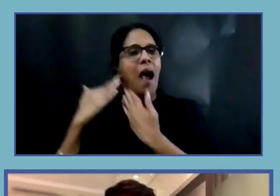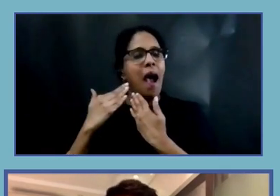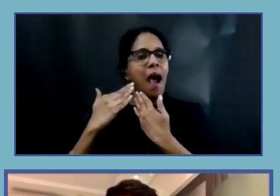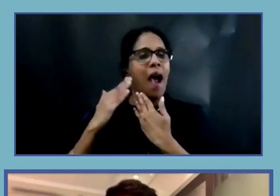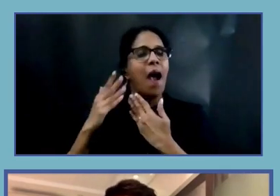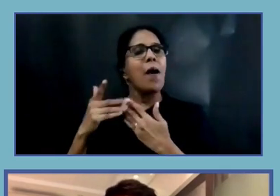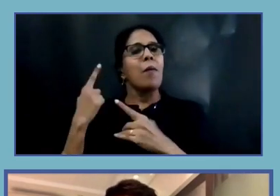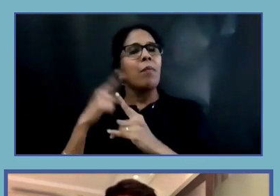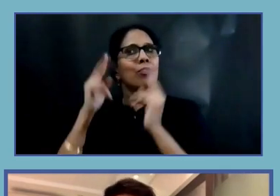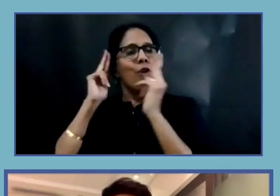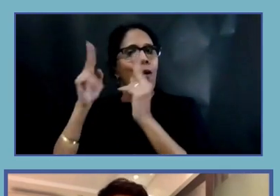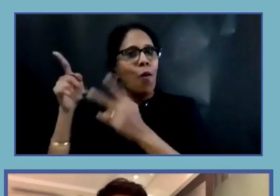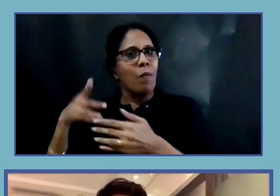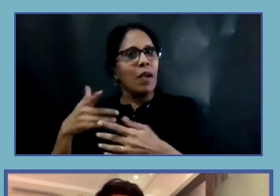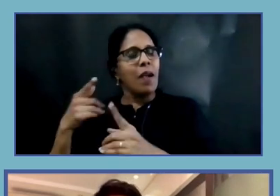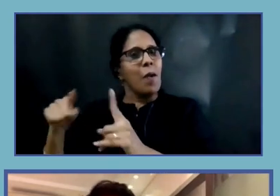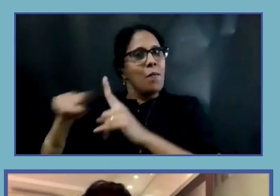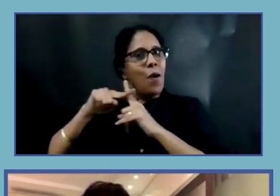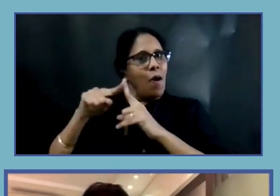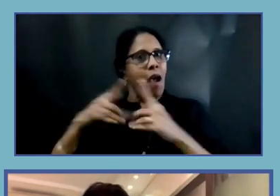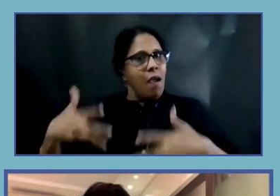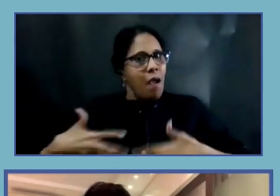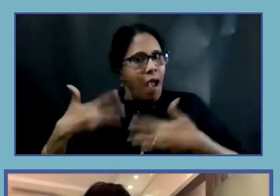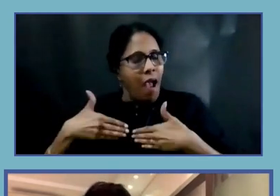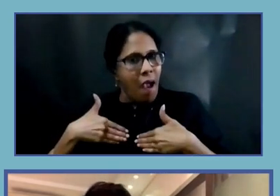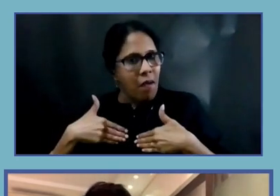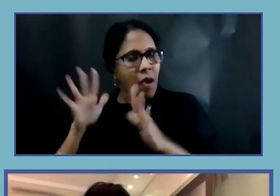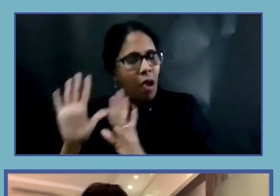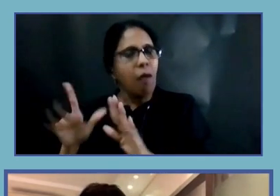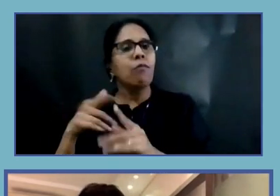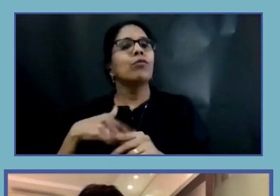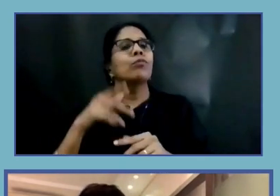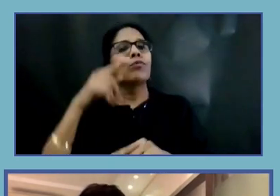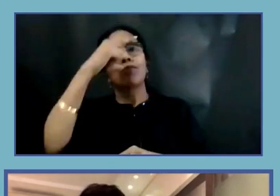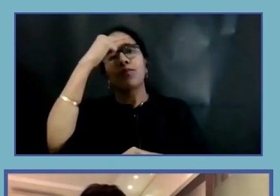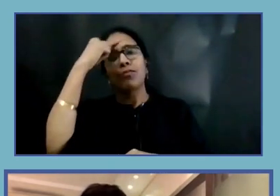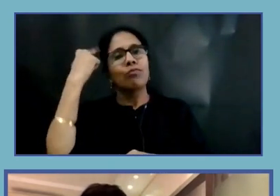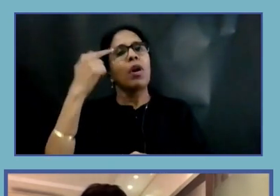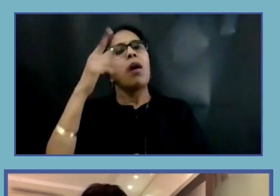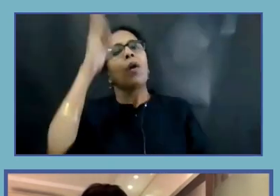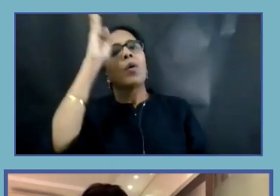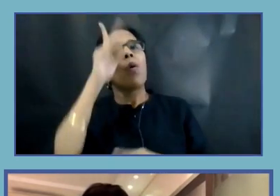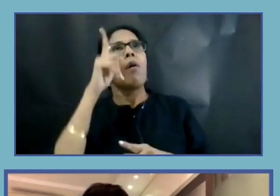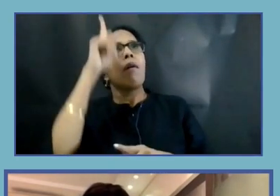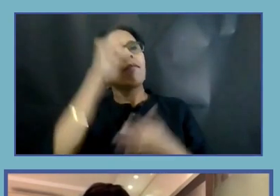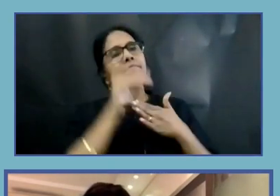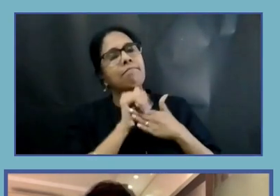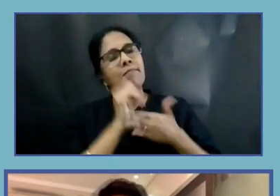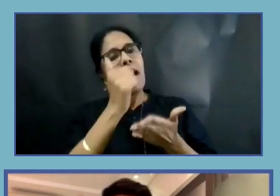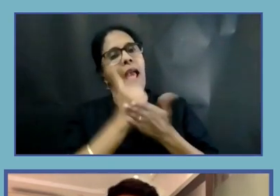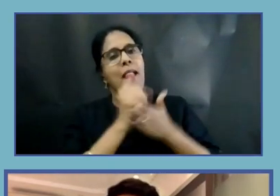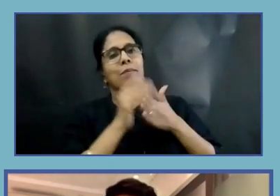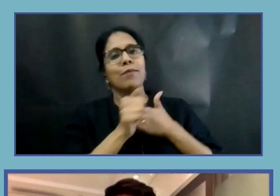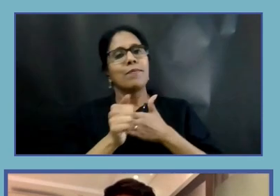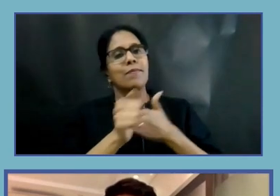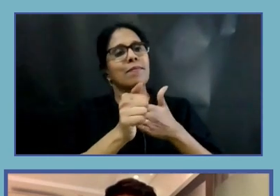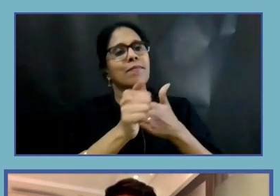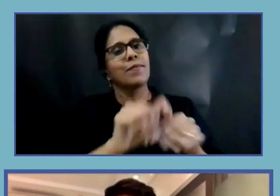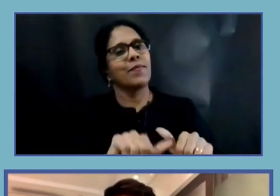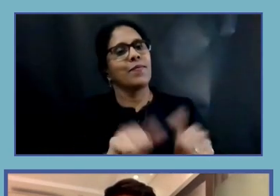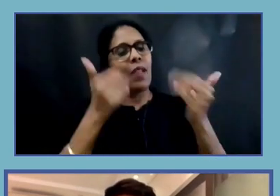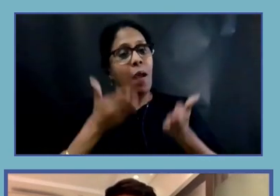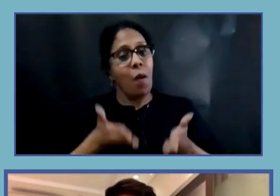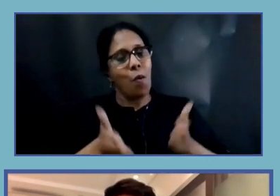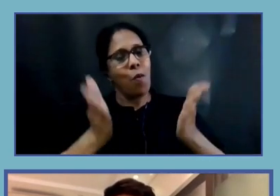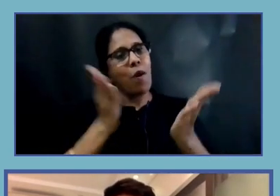with you, things become easy. God guides you on a right path and, you know, slowly